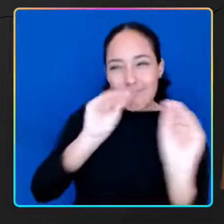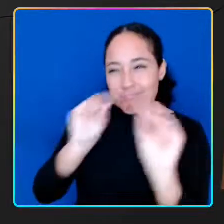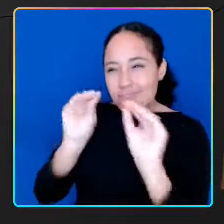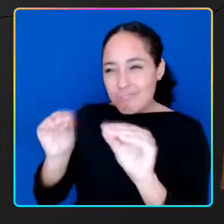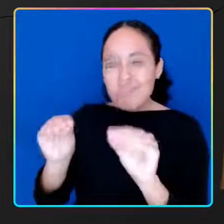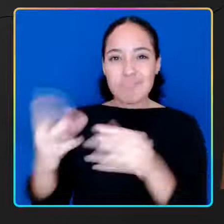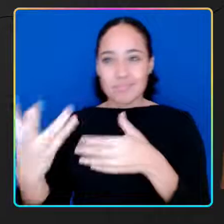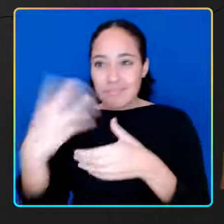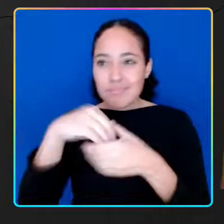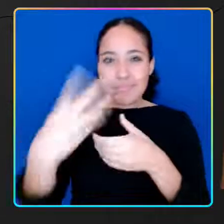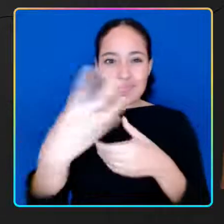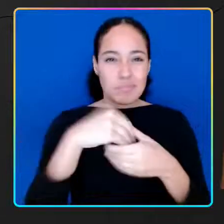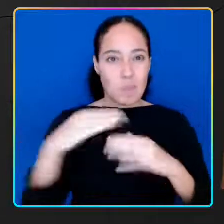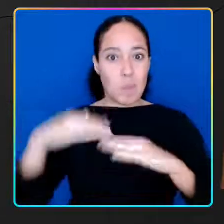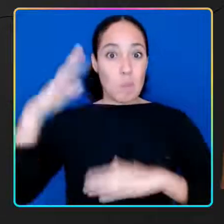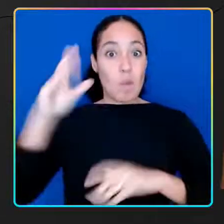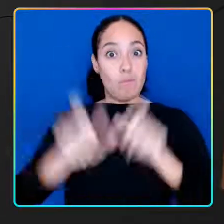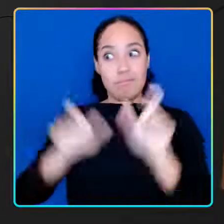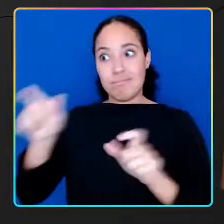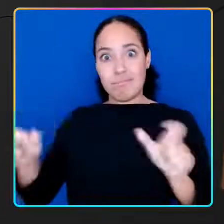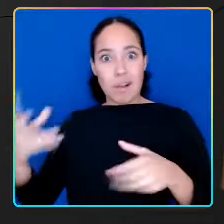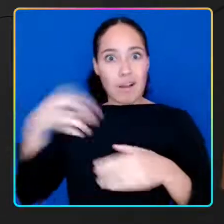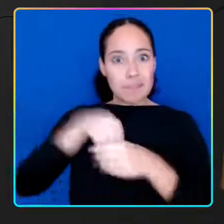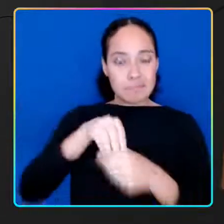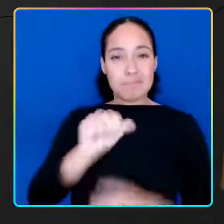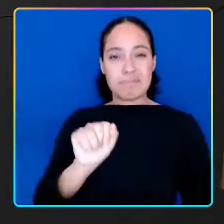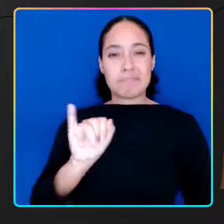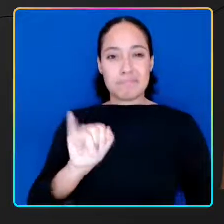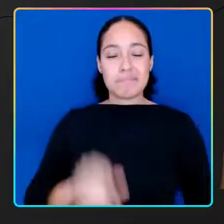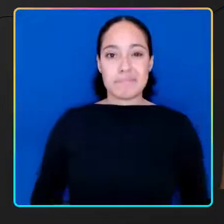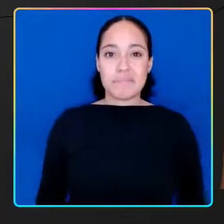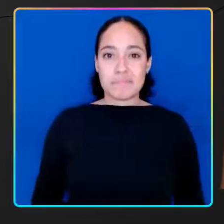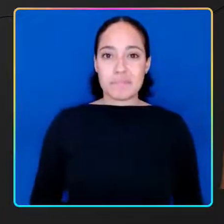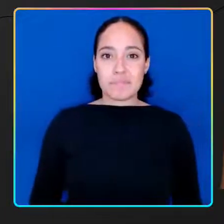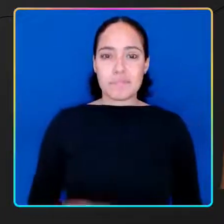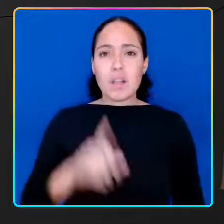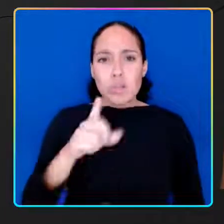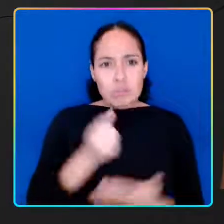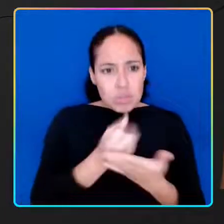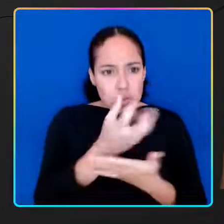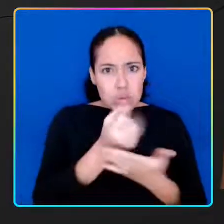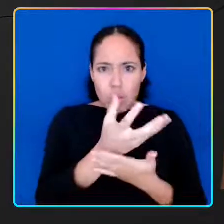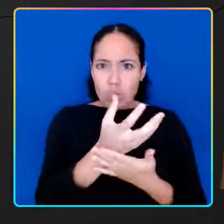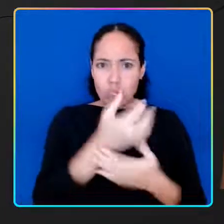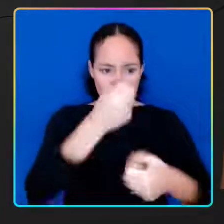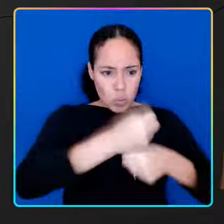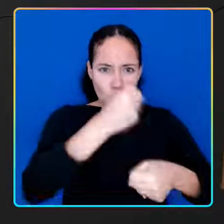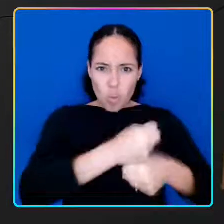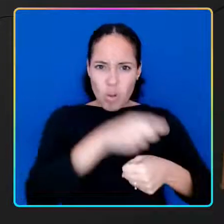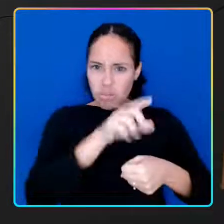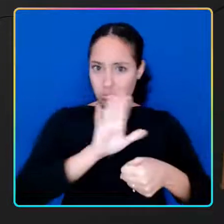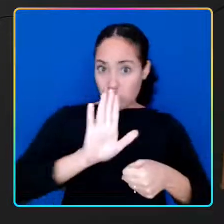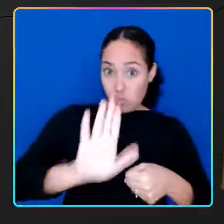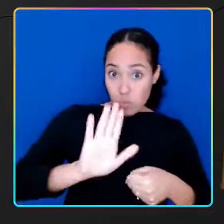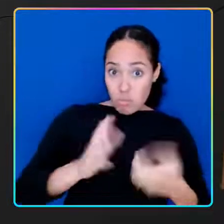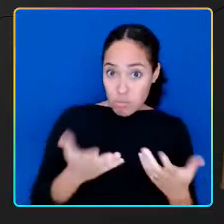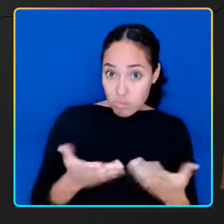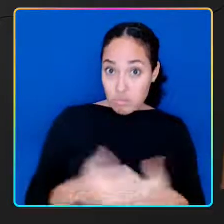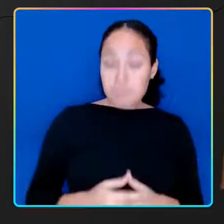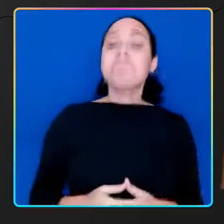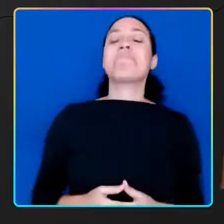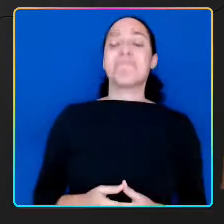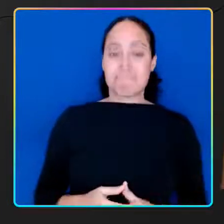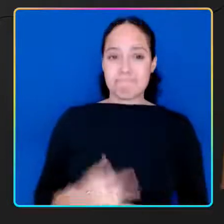important. And you work for a consultancy. Is that your own consultancy? Is that a specific? Yes.